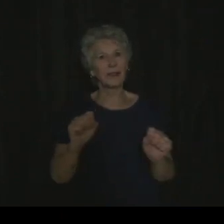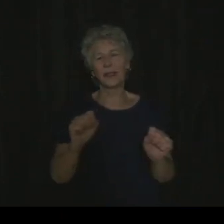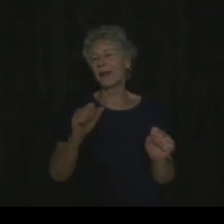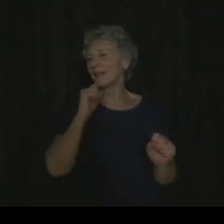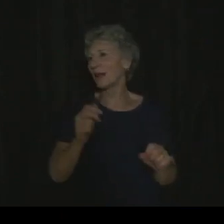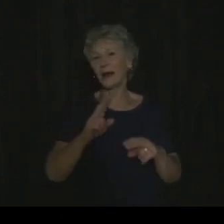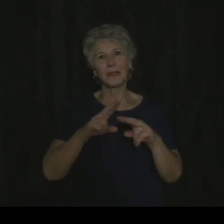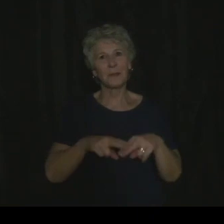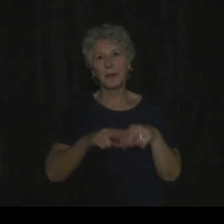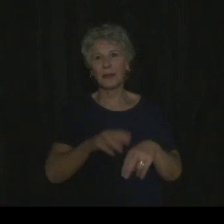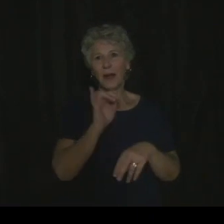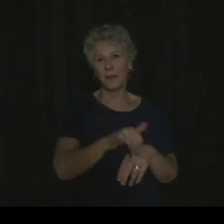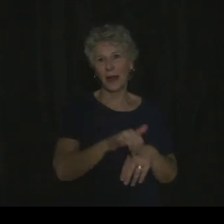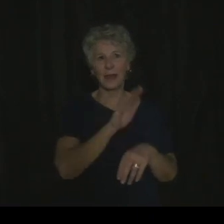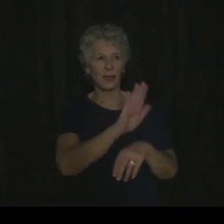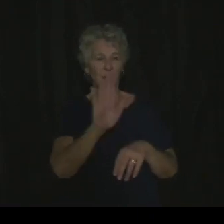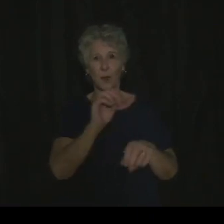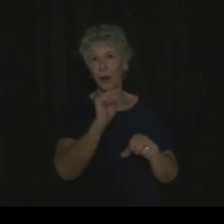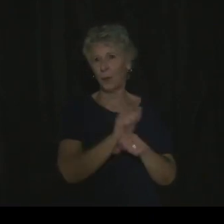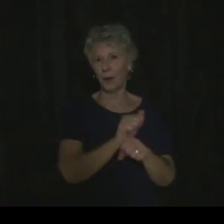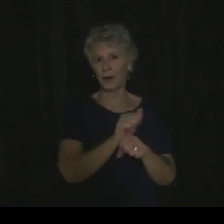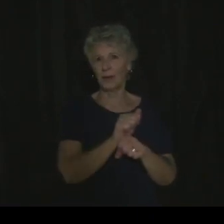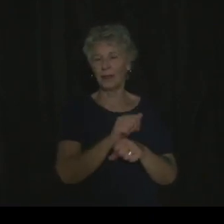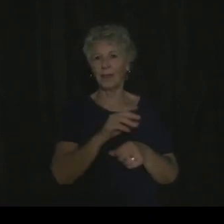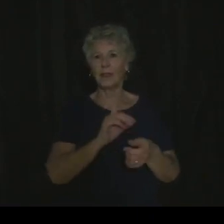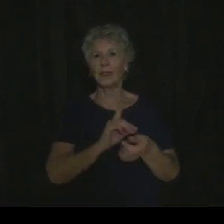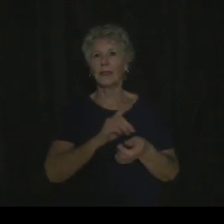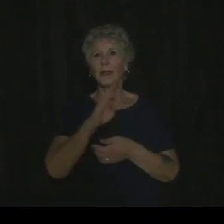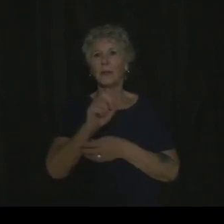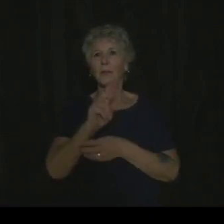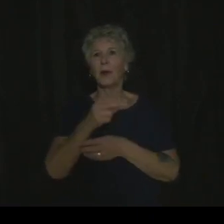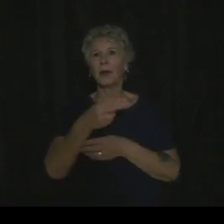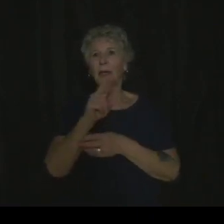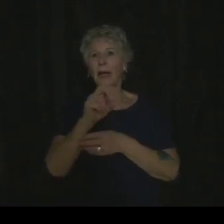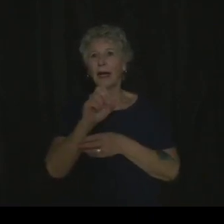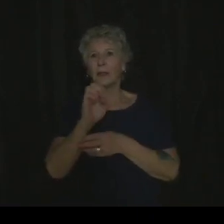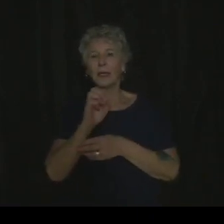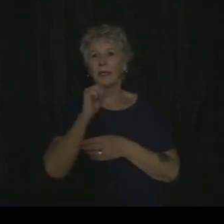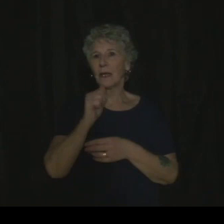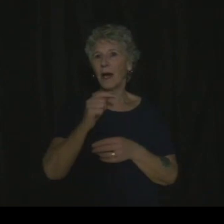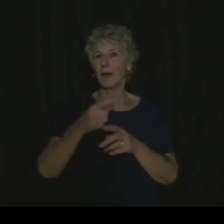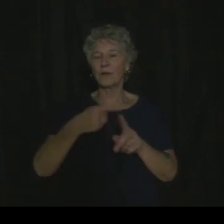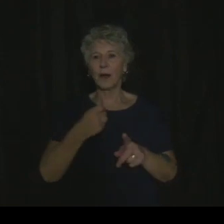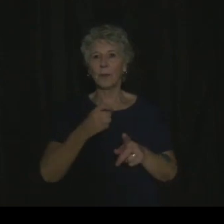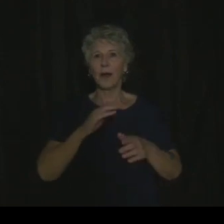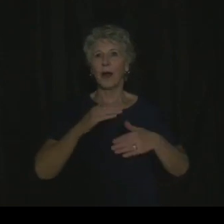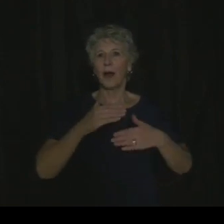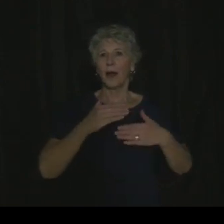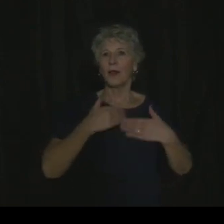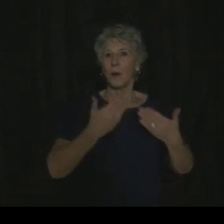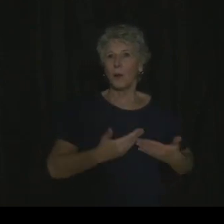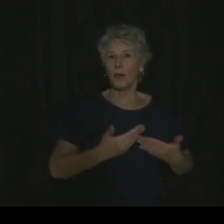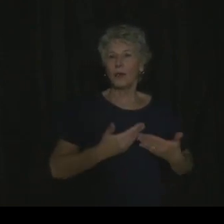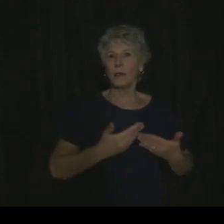on that. And Barnhouse nails it in a sentence. He says, it is not of the willer or the runner,